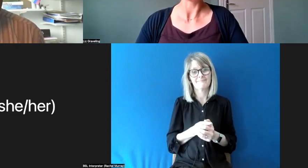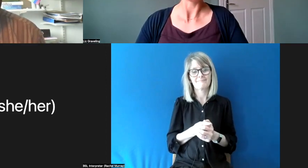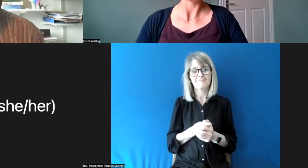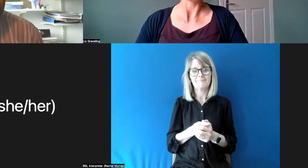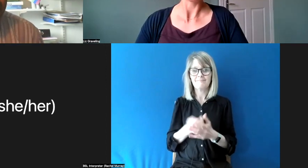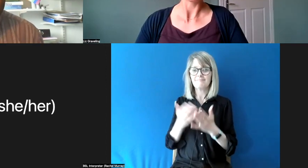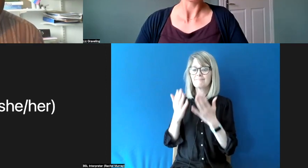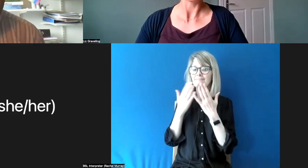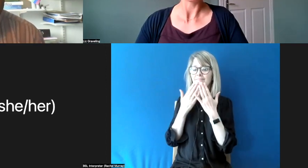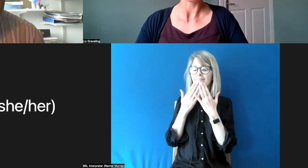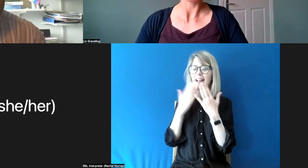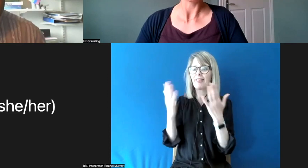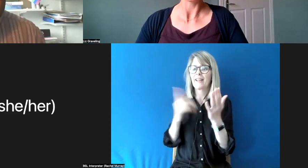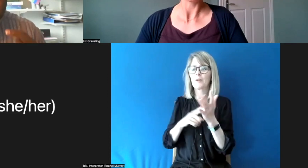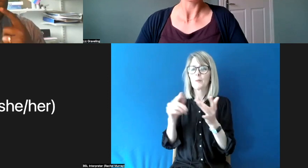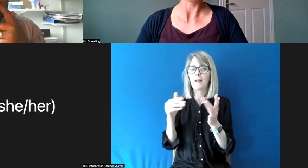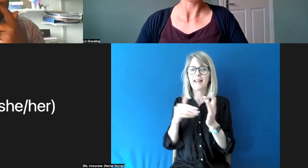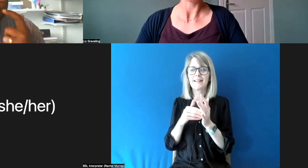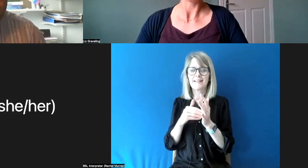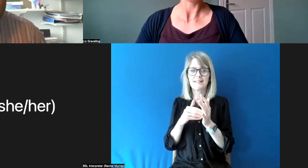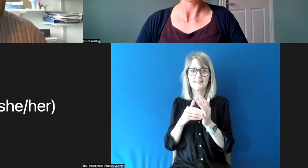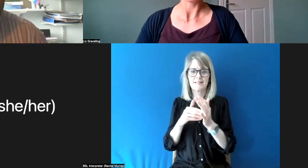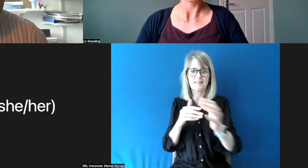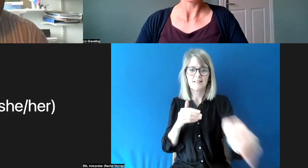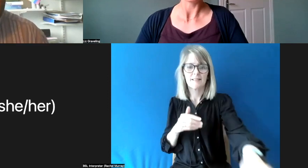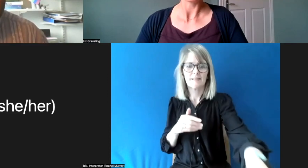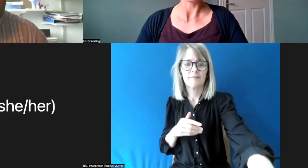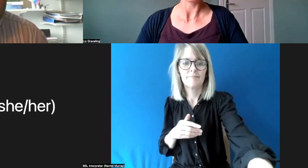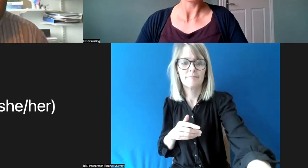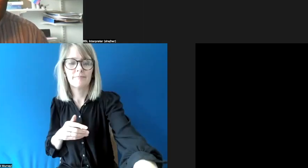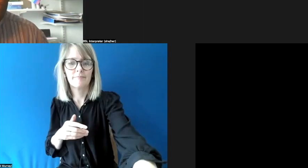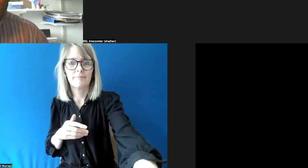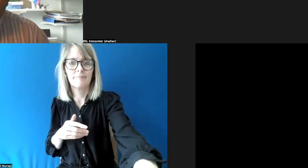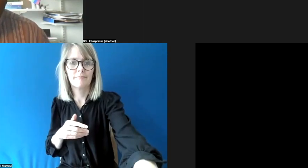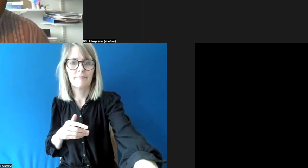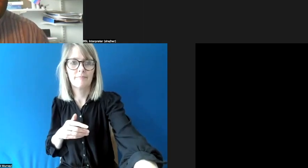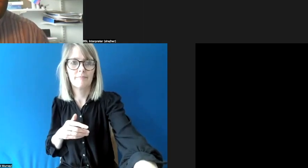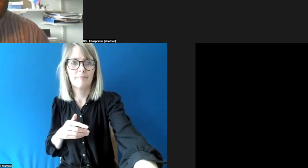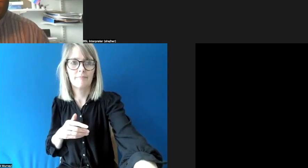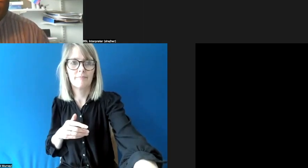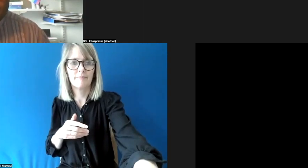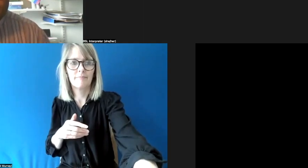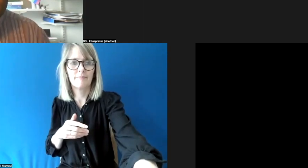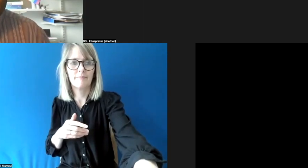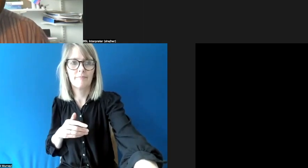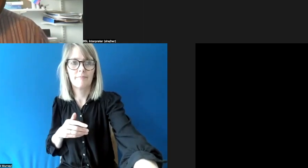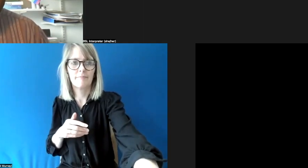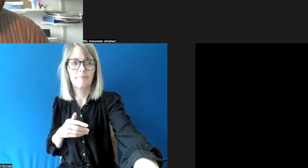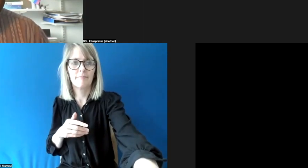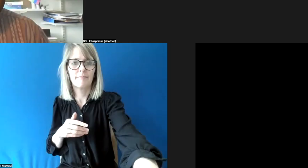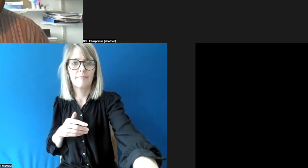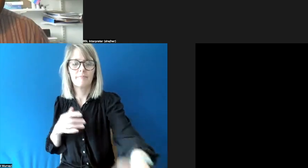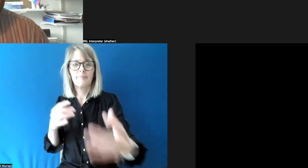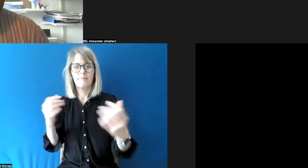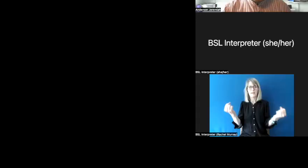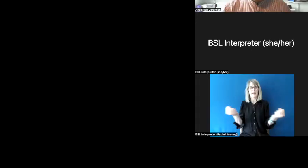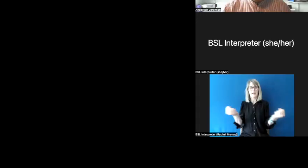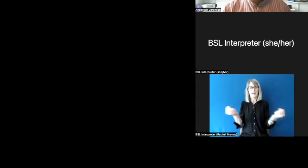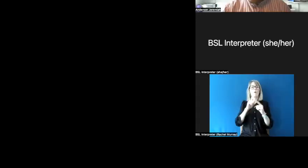Thank you, Liz, and let me get my PowerPoint.